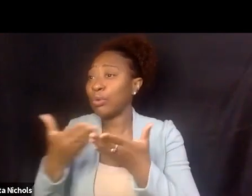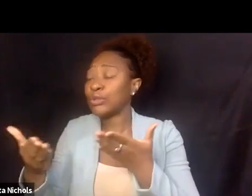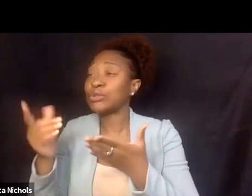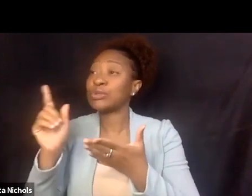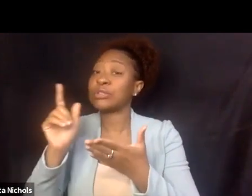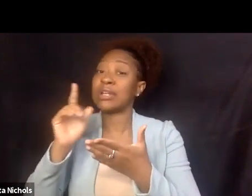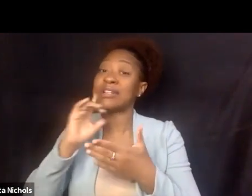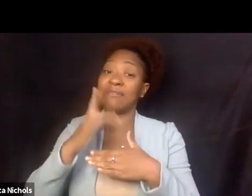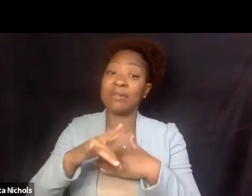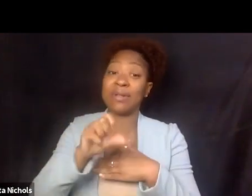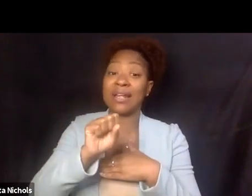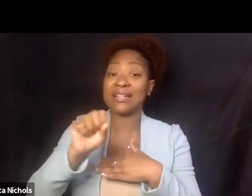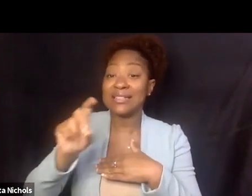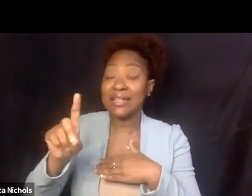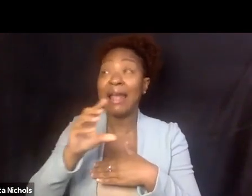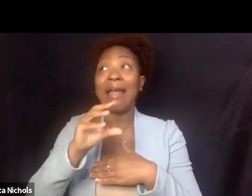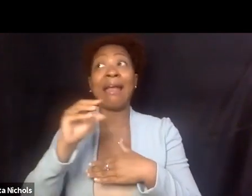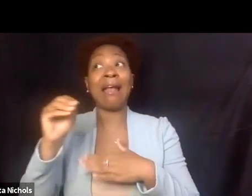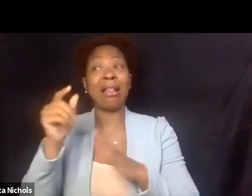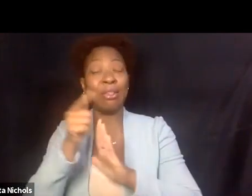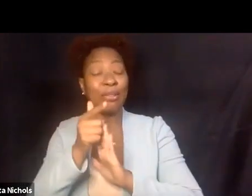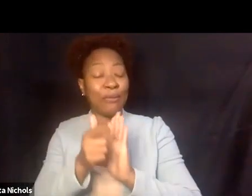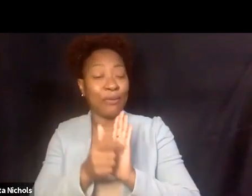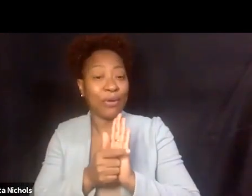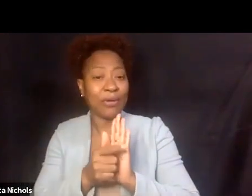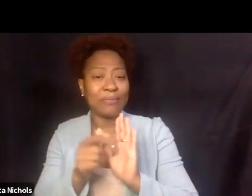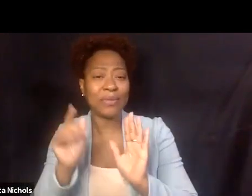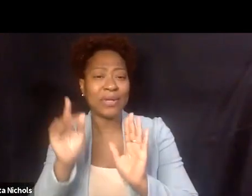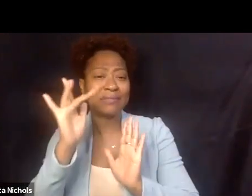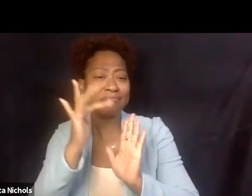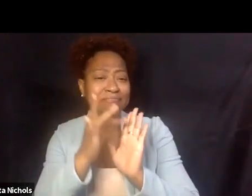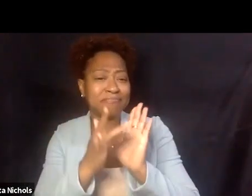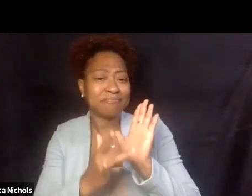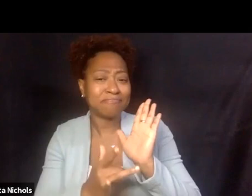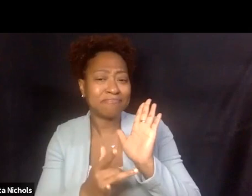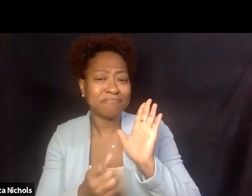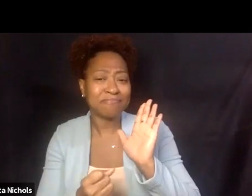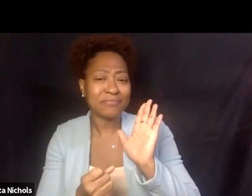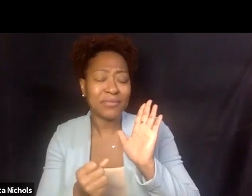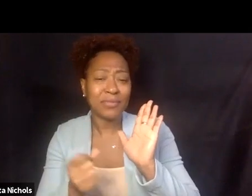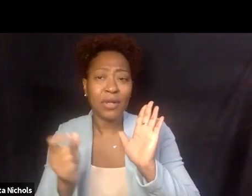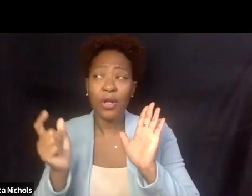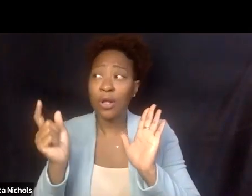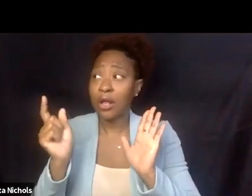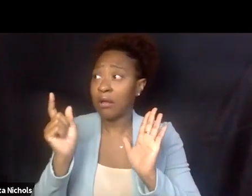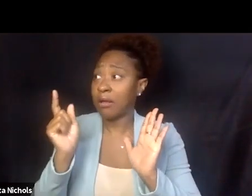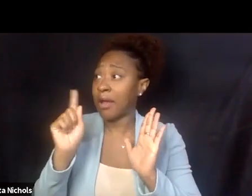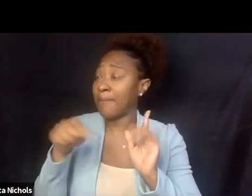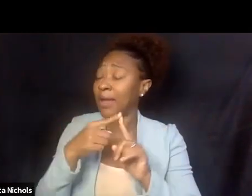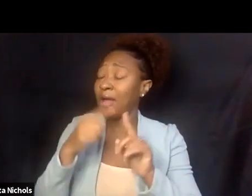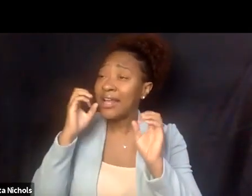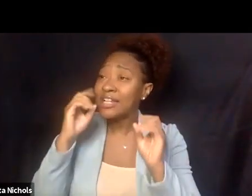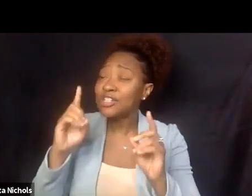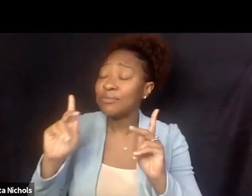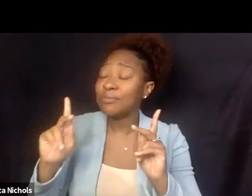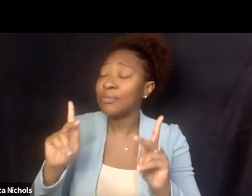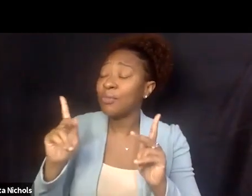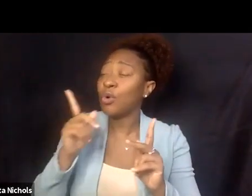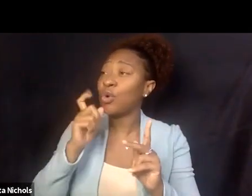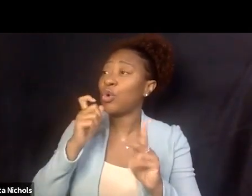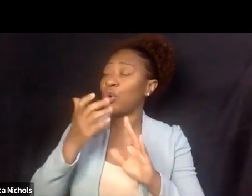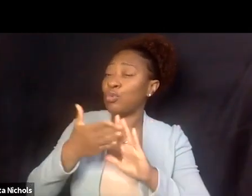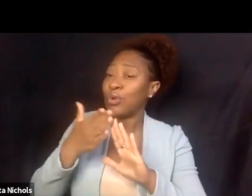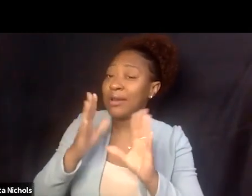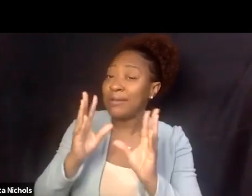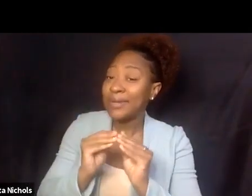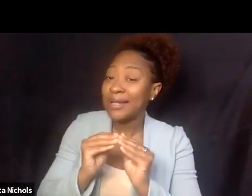SSD and the law, there's nothing here about educating people who are running meetings and people who are teaching classes about making our